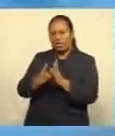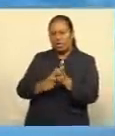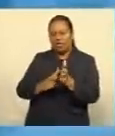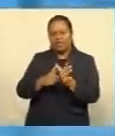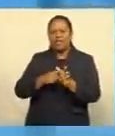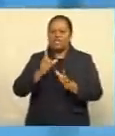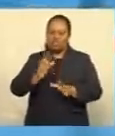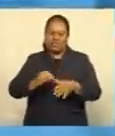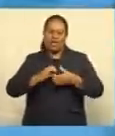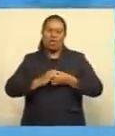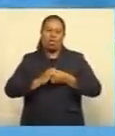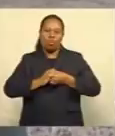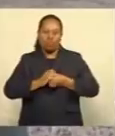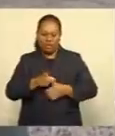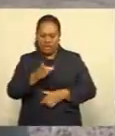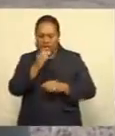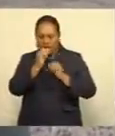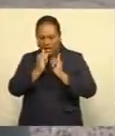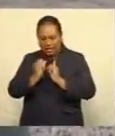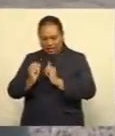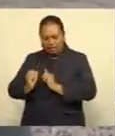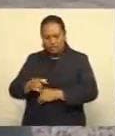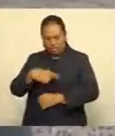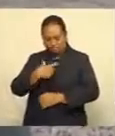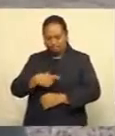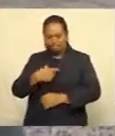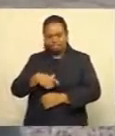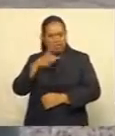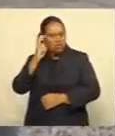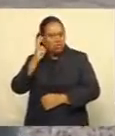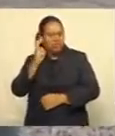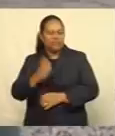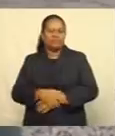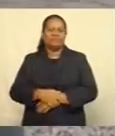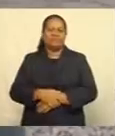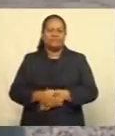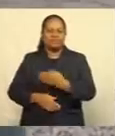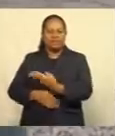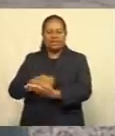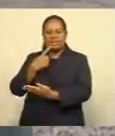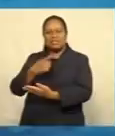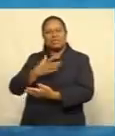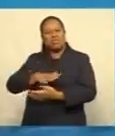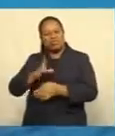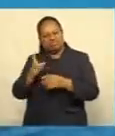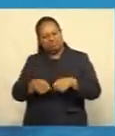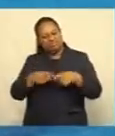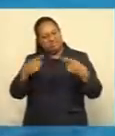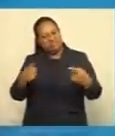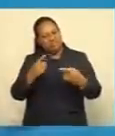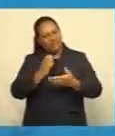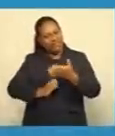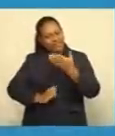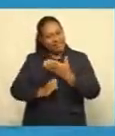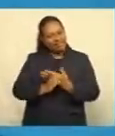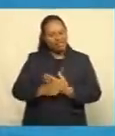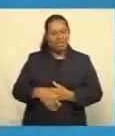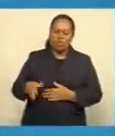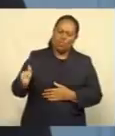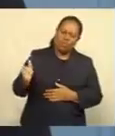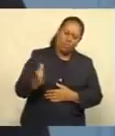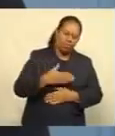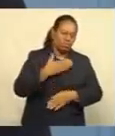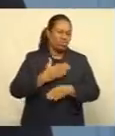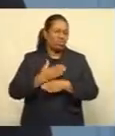individual training. Competition is really hard. Everyone's trying to go for a different event and everyone's working really